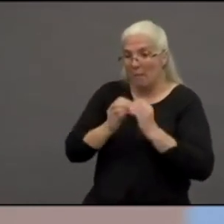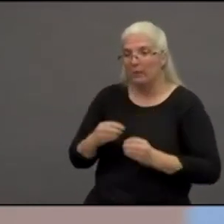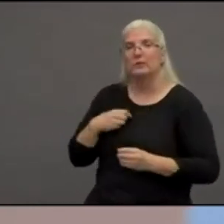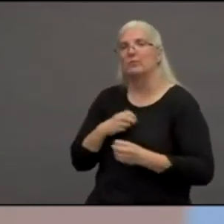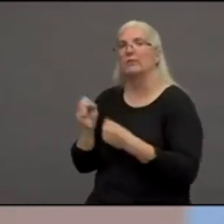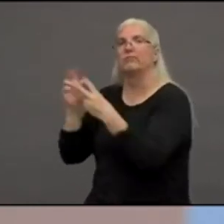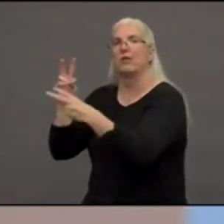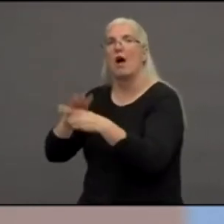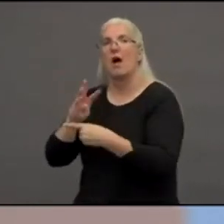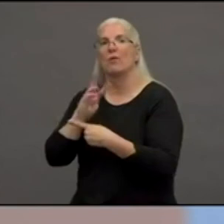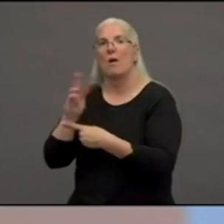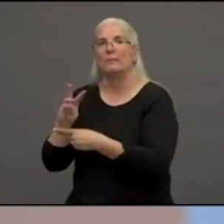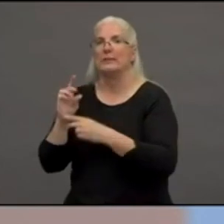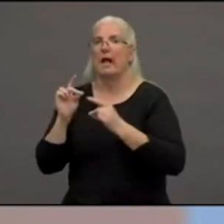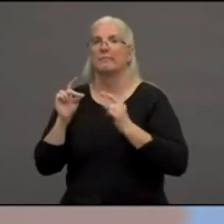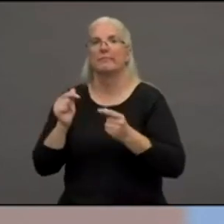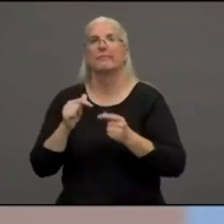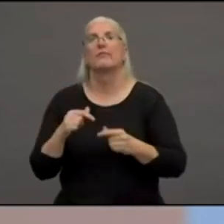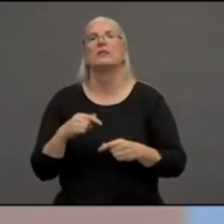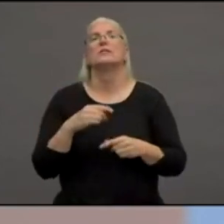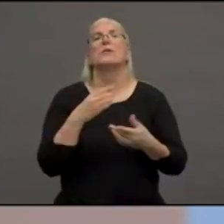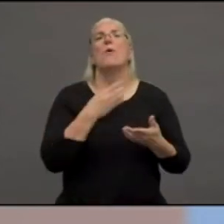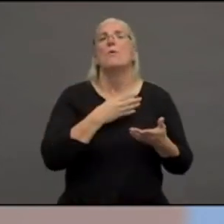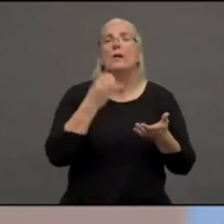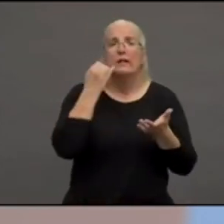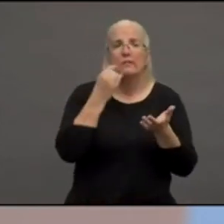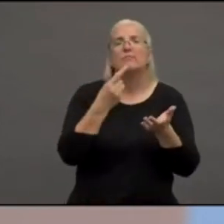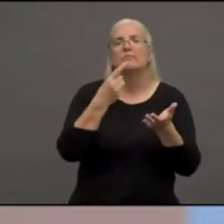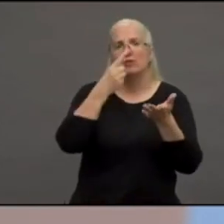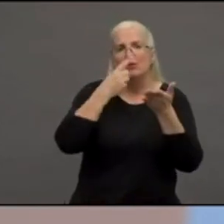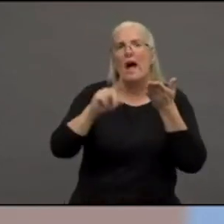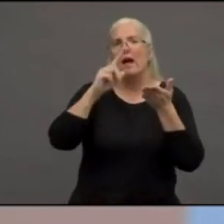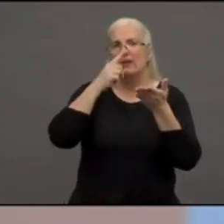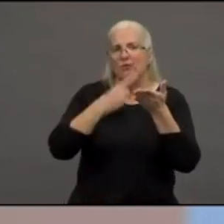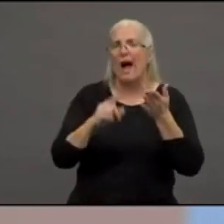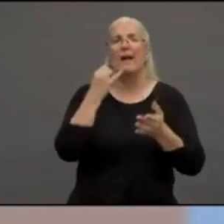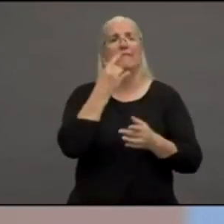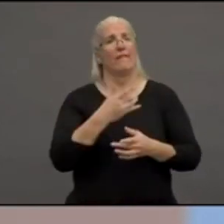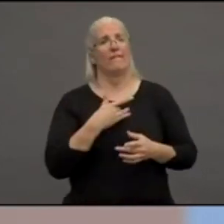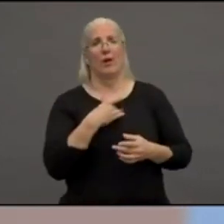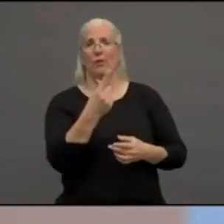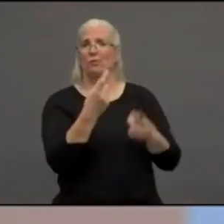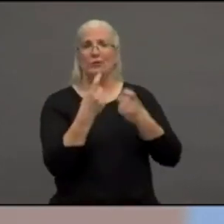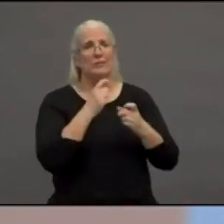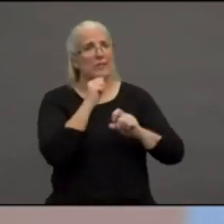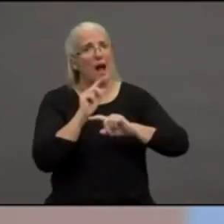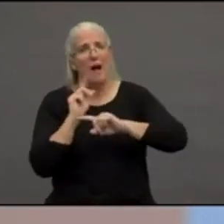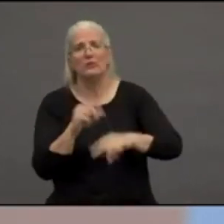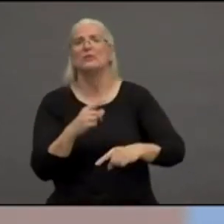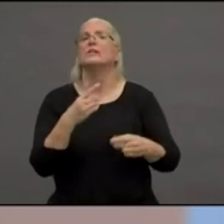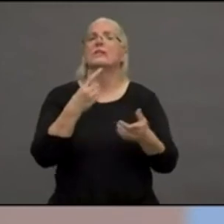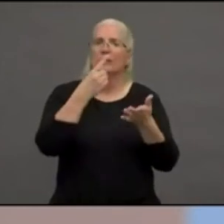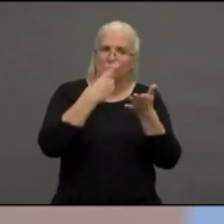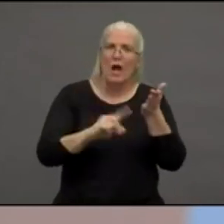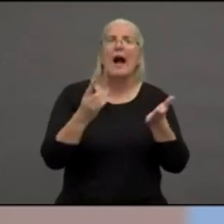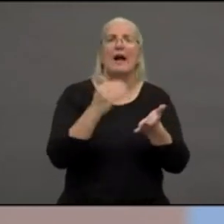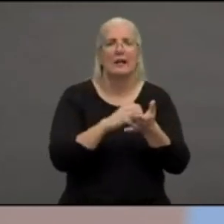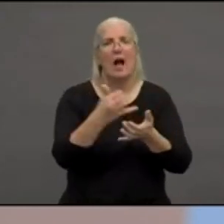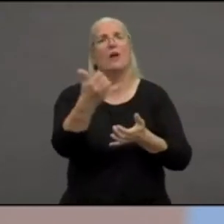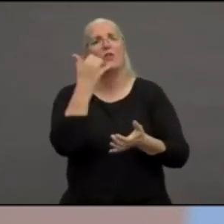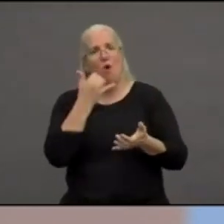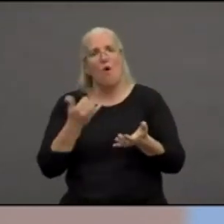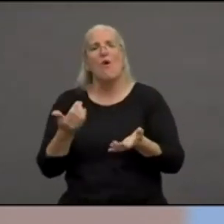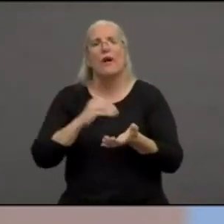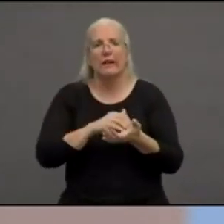you just want to keep checking back. If you feel that your question has not been answered, reach back out, because sometimes the question